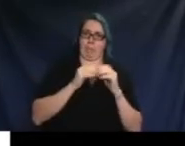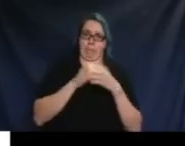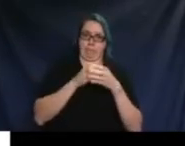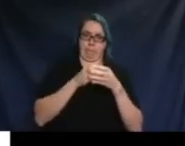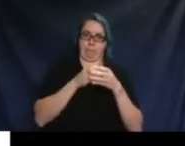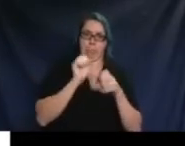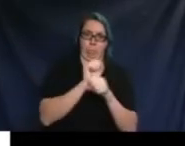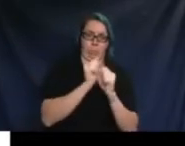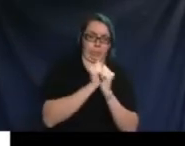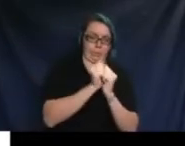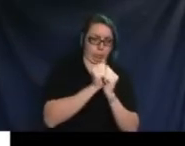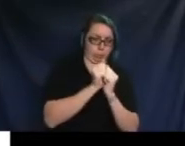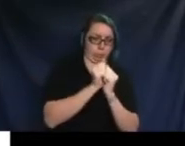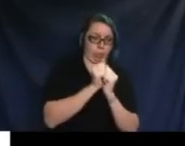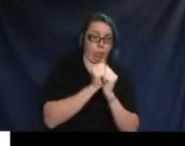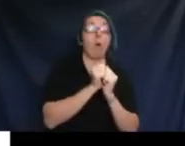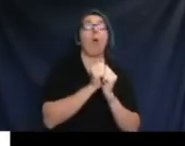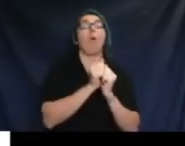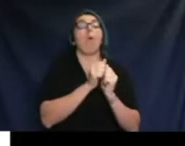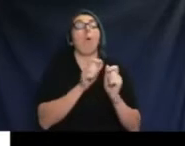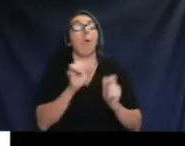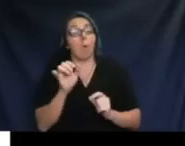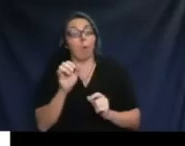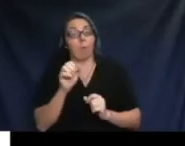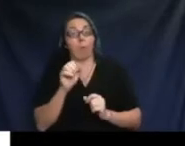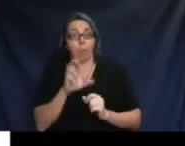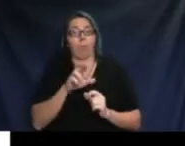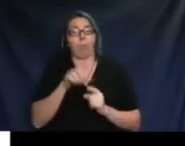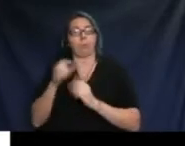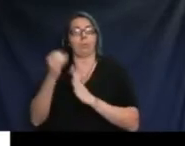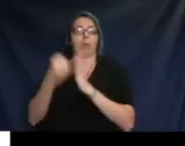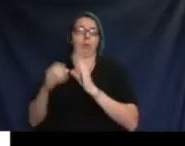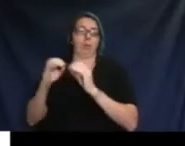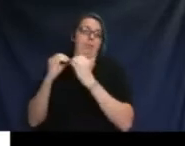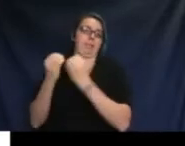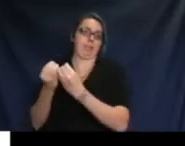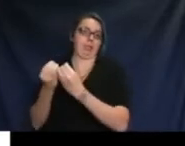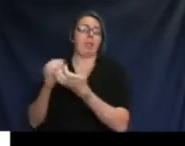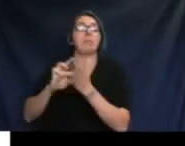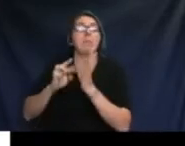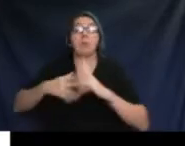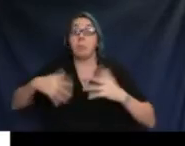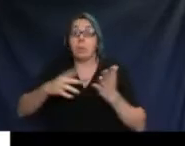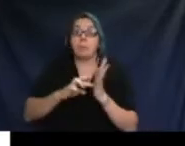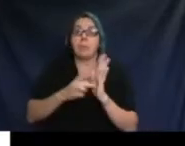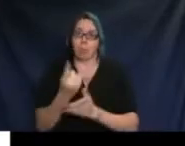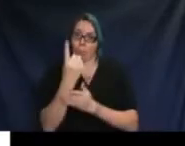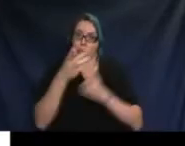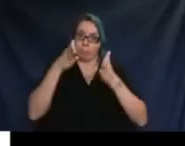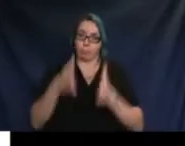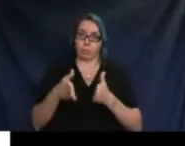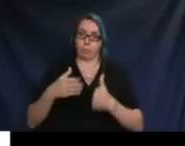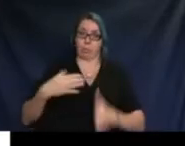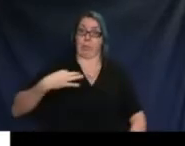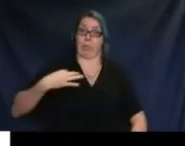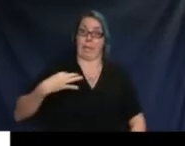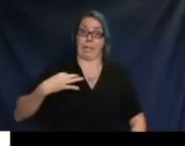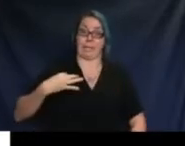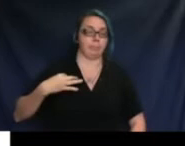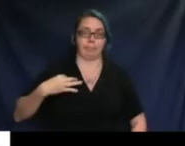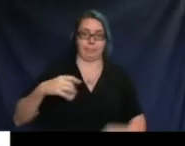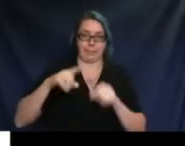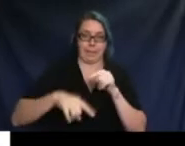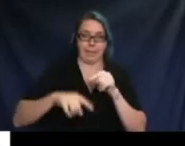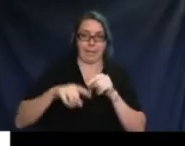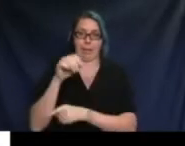organizations. So this is not a program you can come to as an individual artist, but you can certainly form a collective and